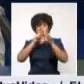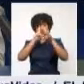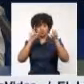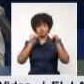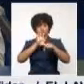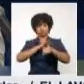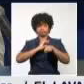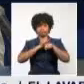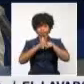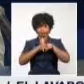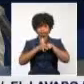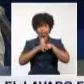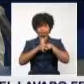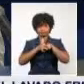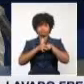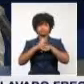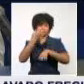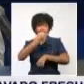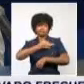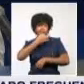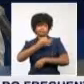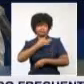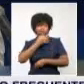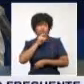1,685 patients diagnosed with the disease,